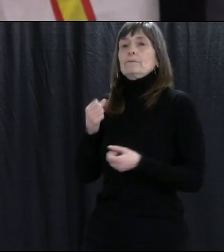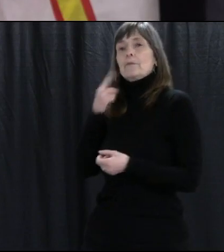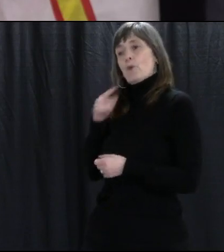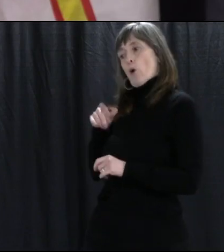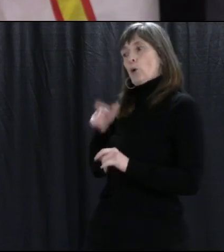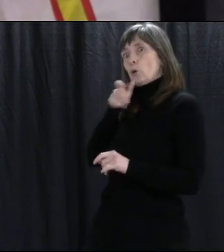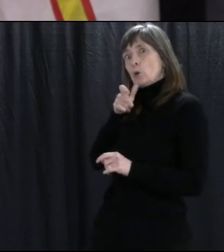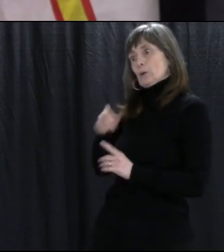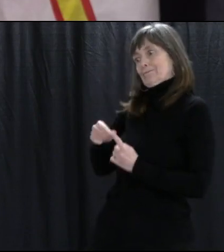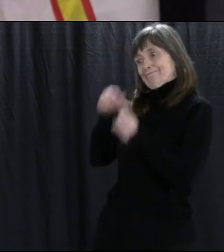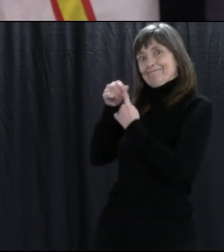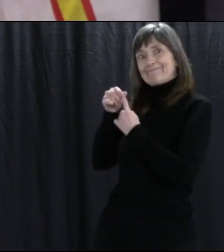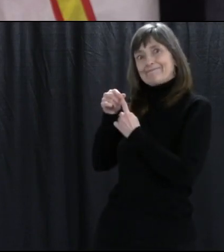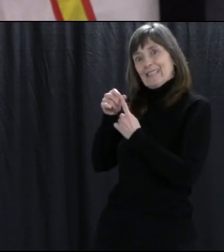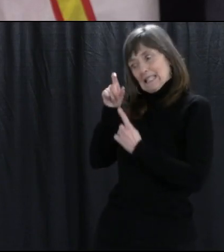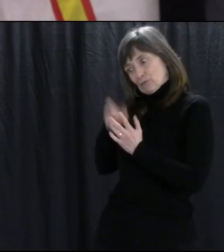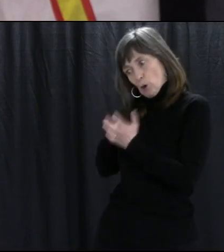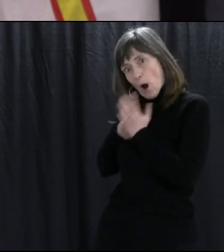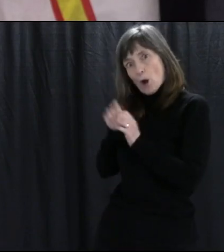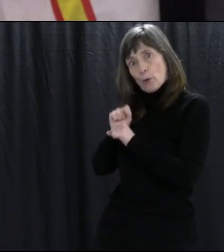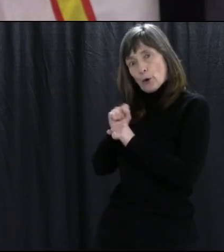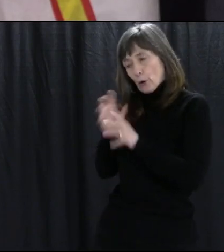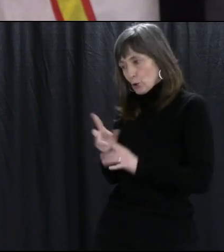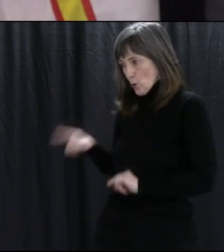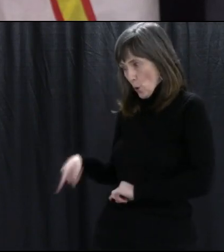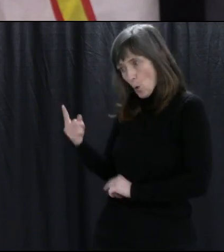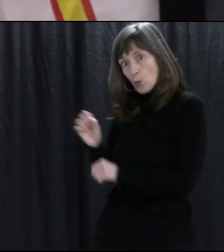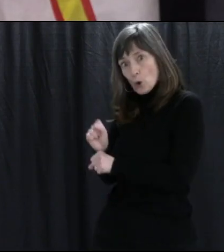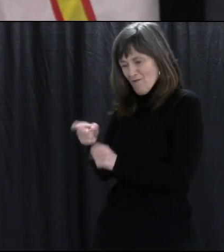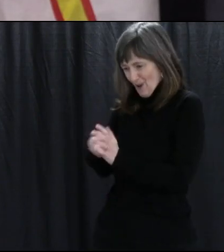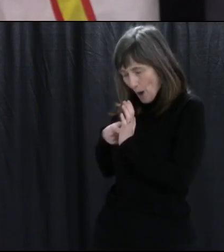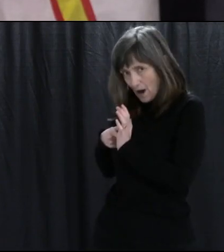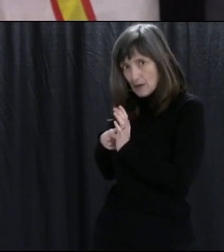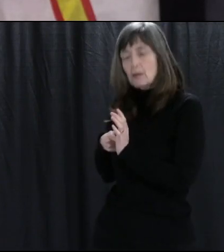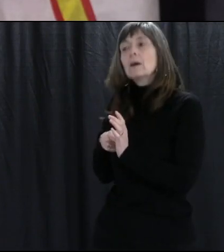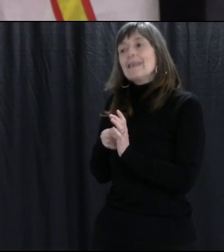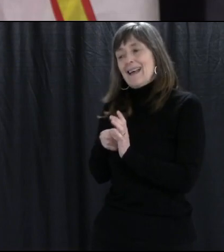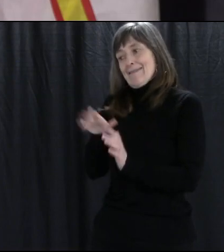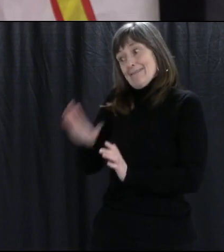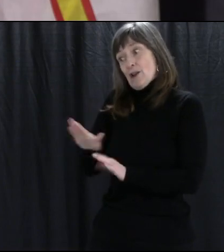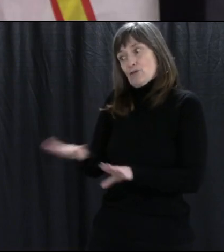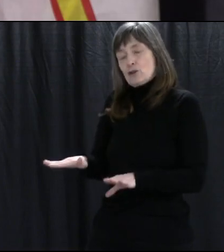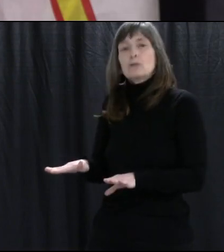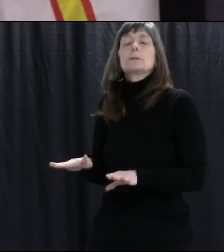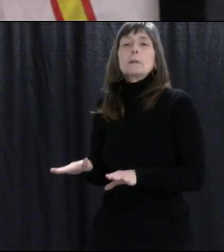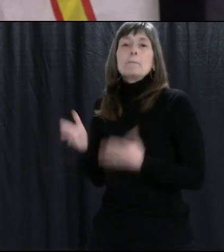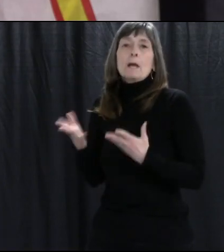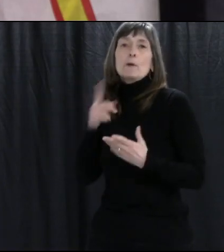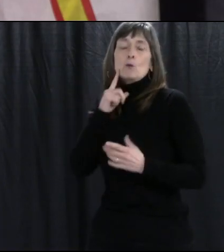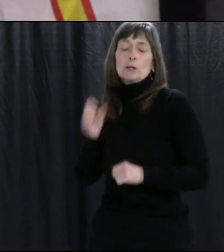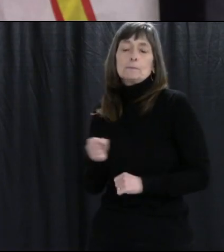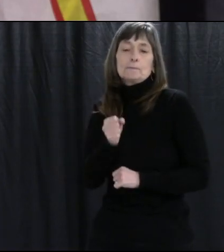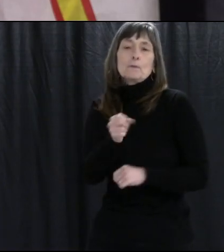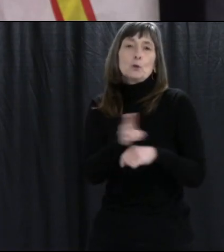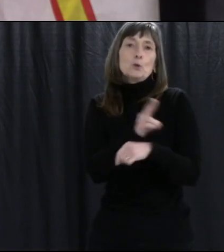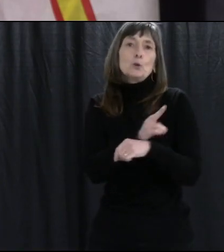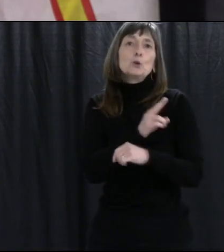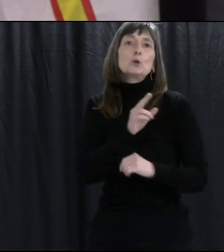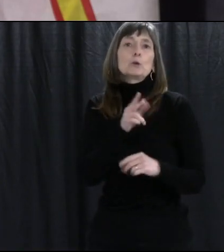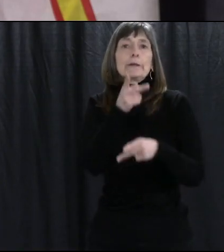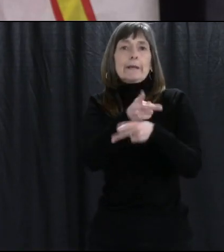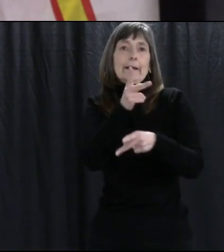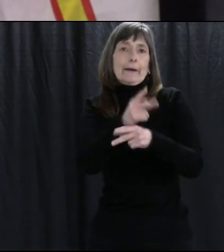would require to work frontline in healthcare. And those discussions are ongoing